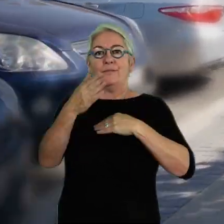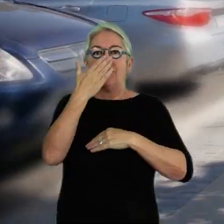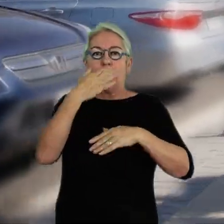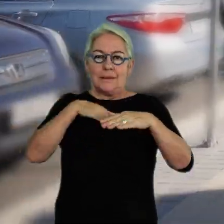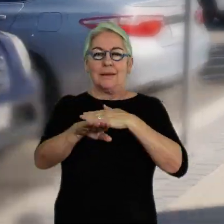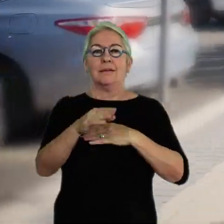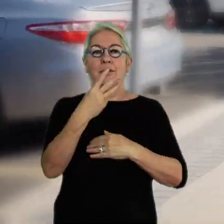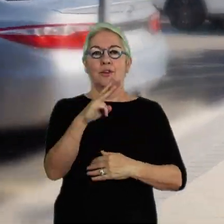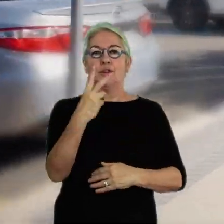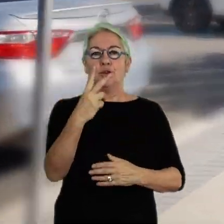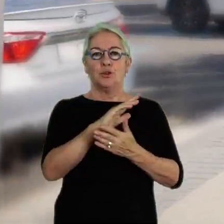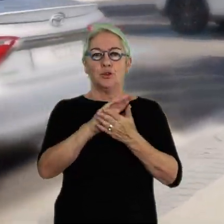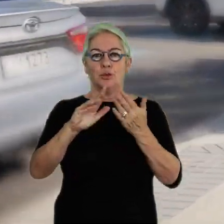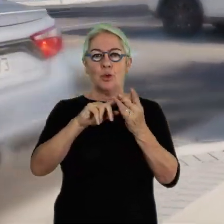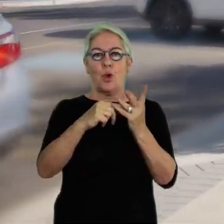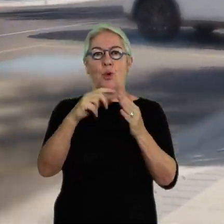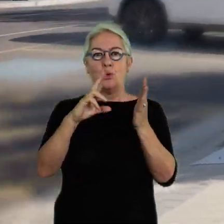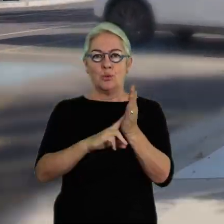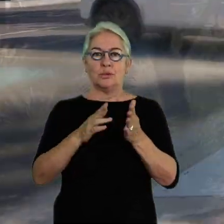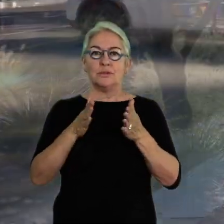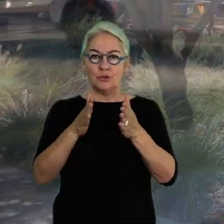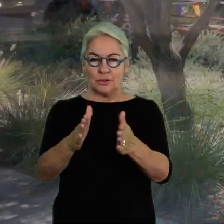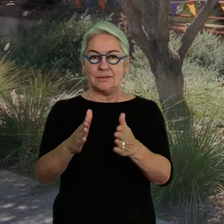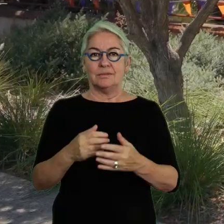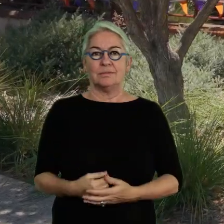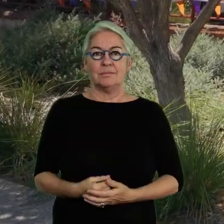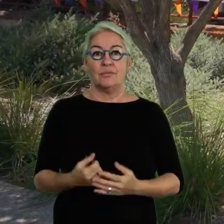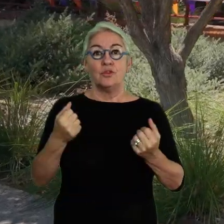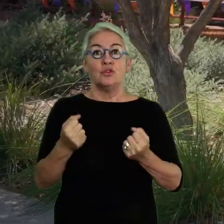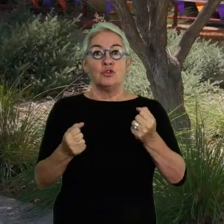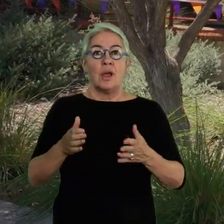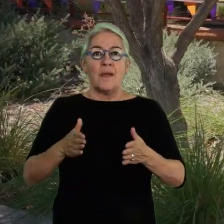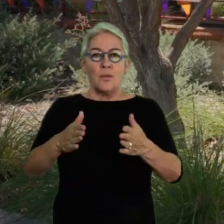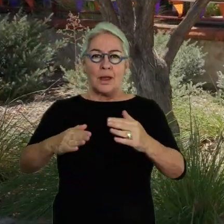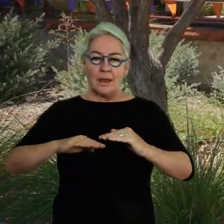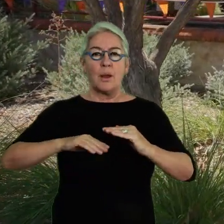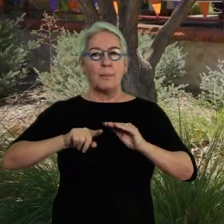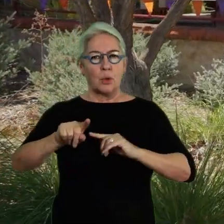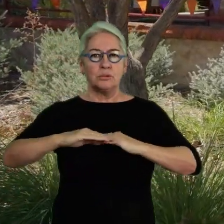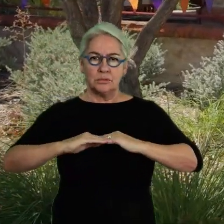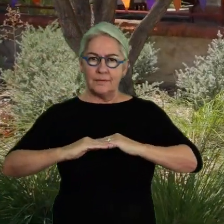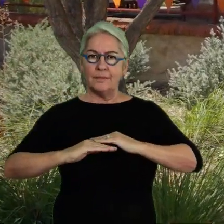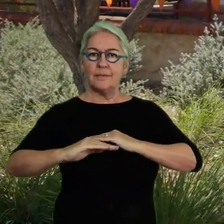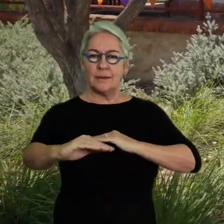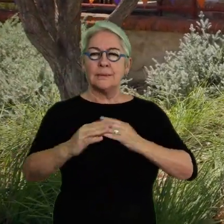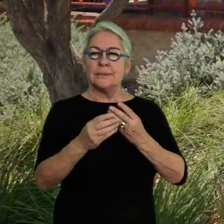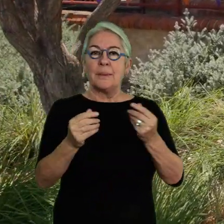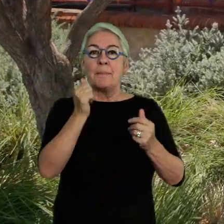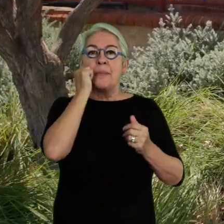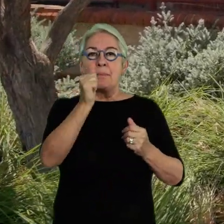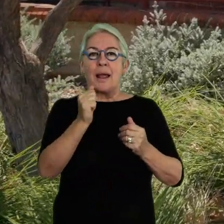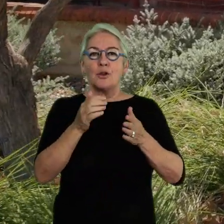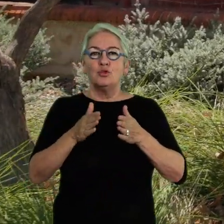From the driveway, you will then walk around to the front entrance of 32 Holden Street. The driveway is mostly flat with some sunken sections of